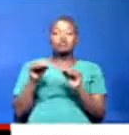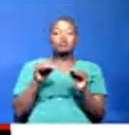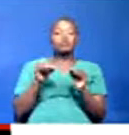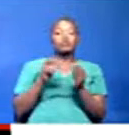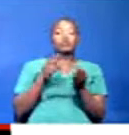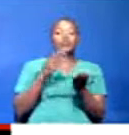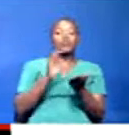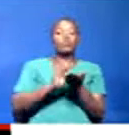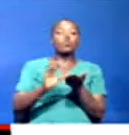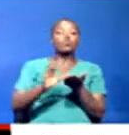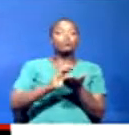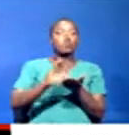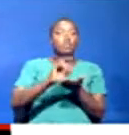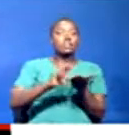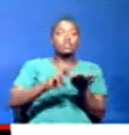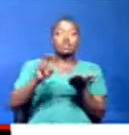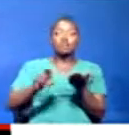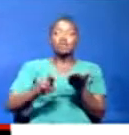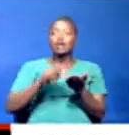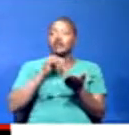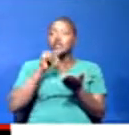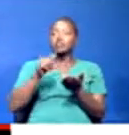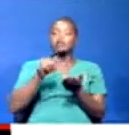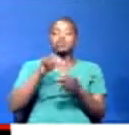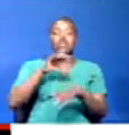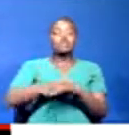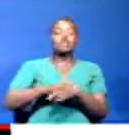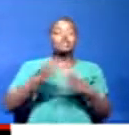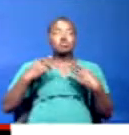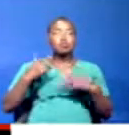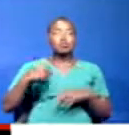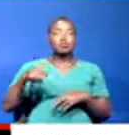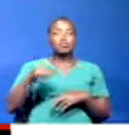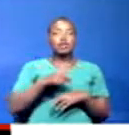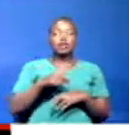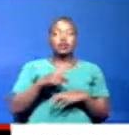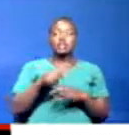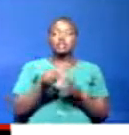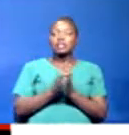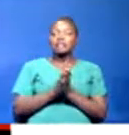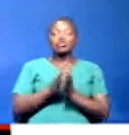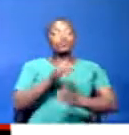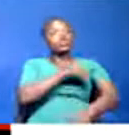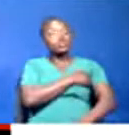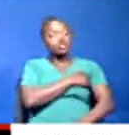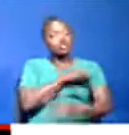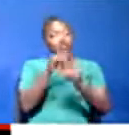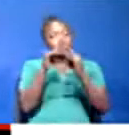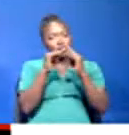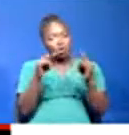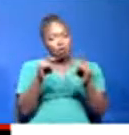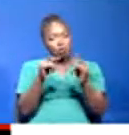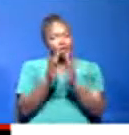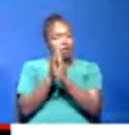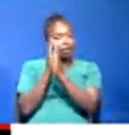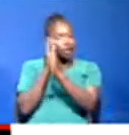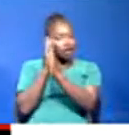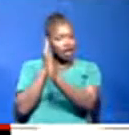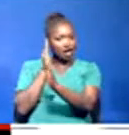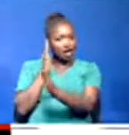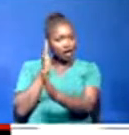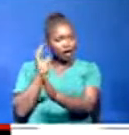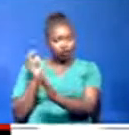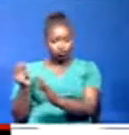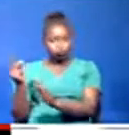transfer rather than getting our people go to chief's camp, line a whole day,